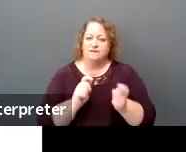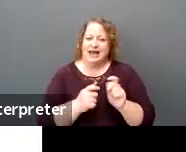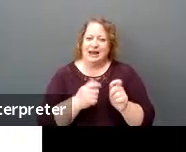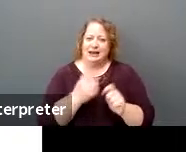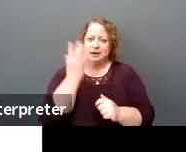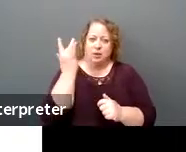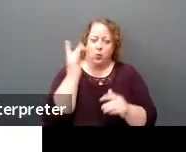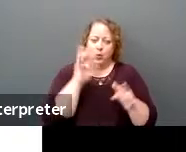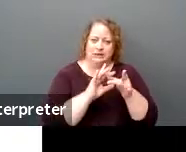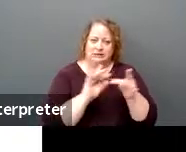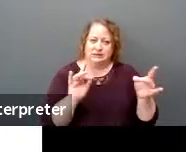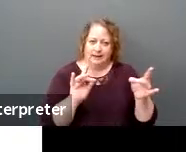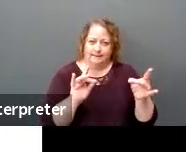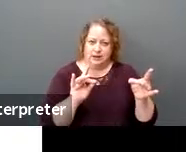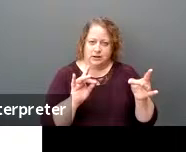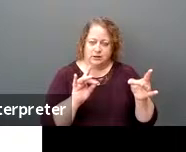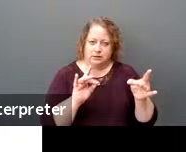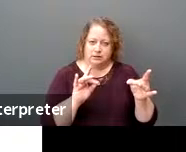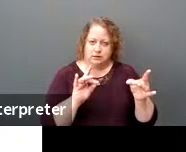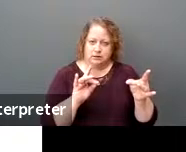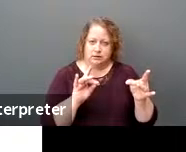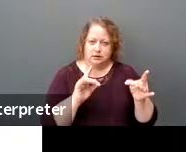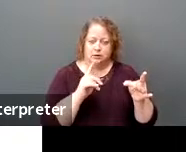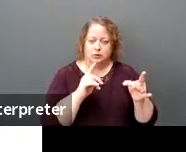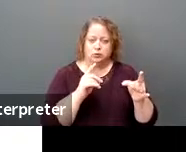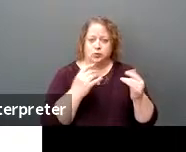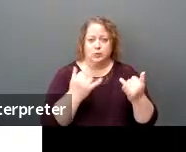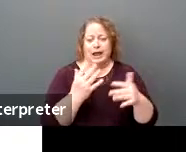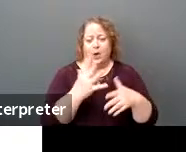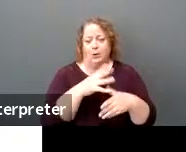why statement to include